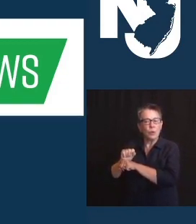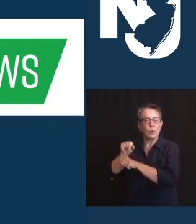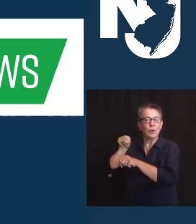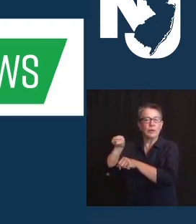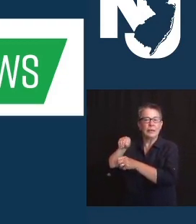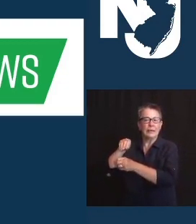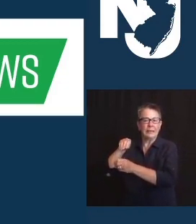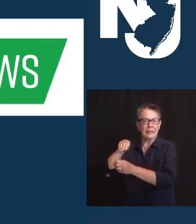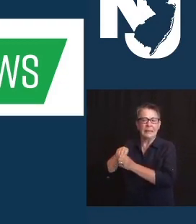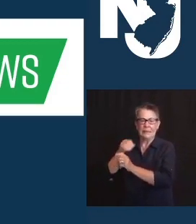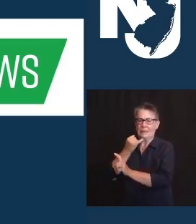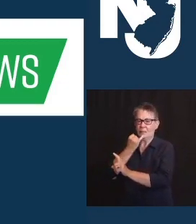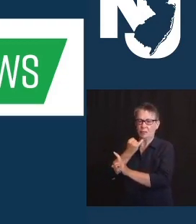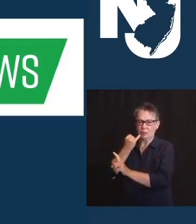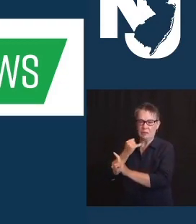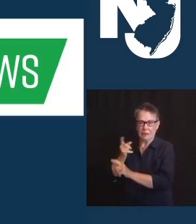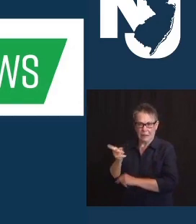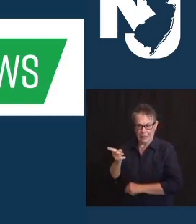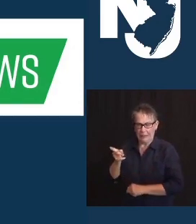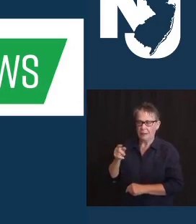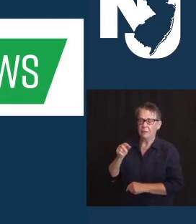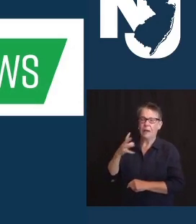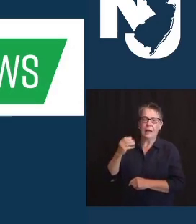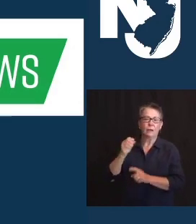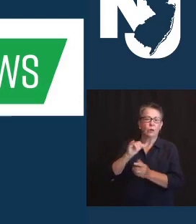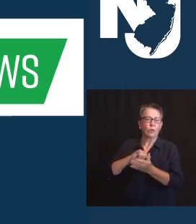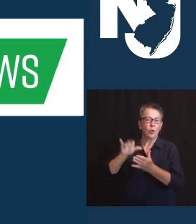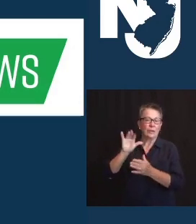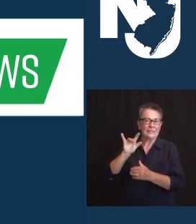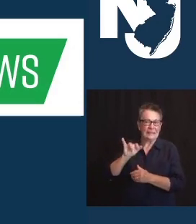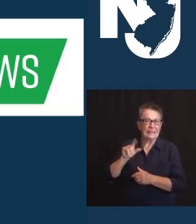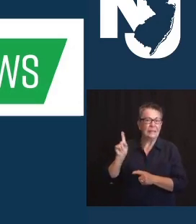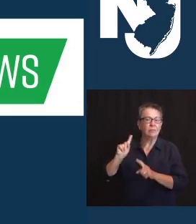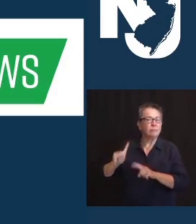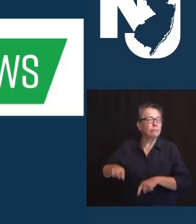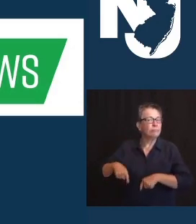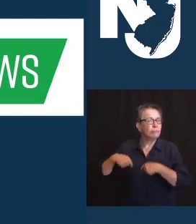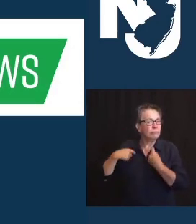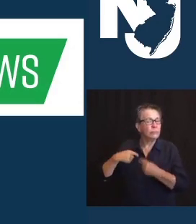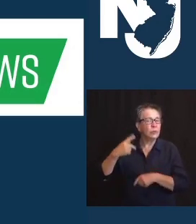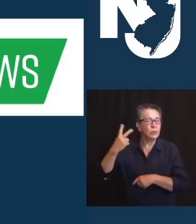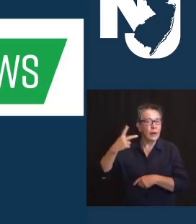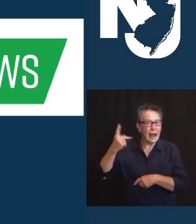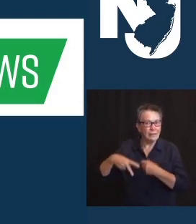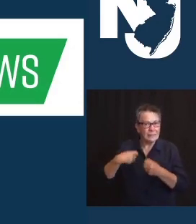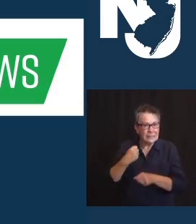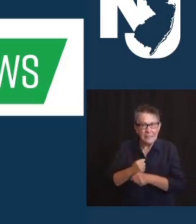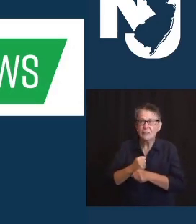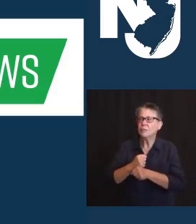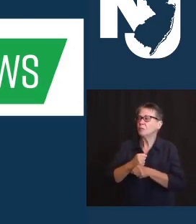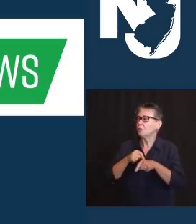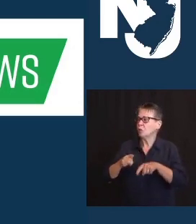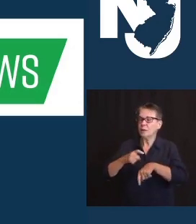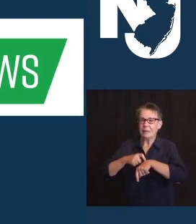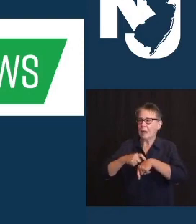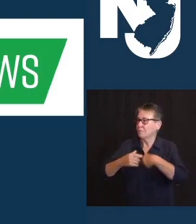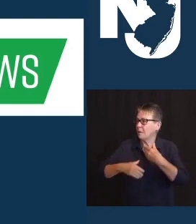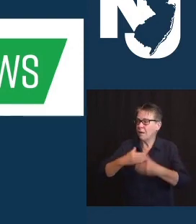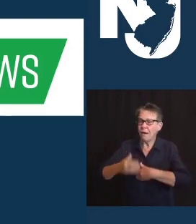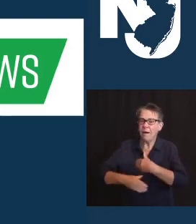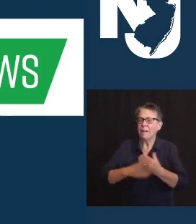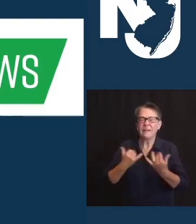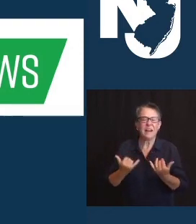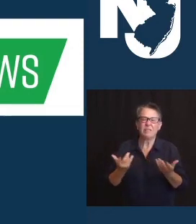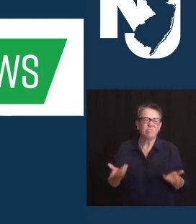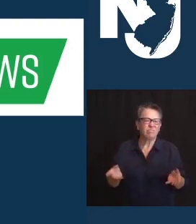partnership over the past 2.5 years during our time here. The Jewish News predates the creation of Israel and